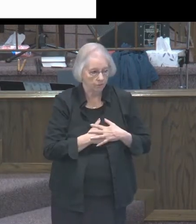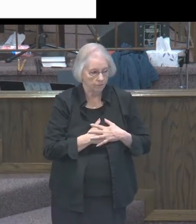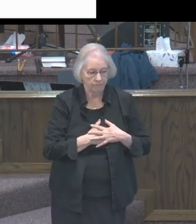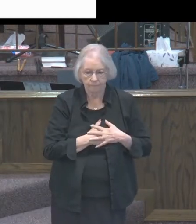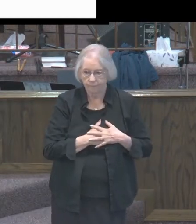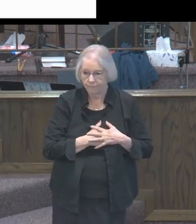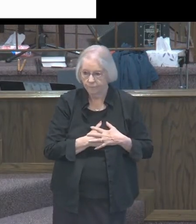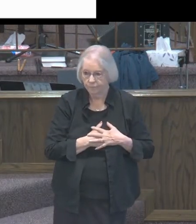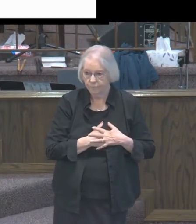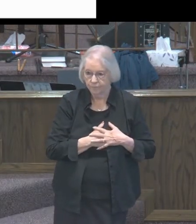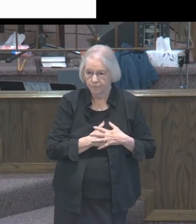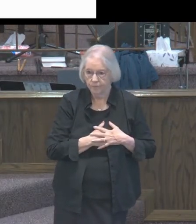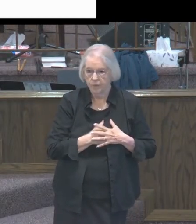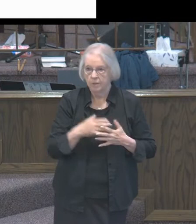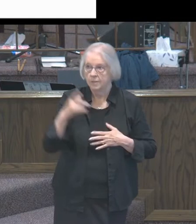have internally